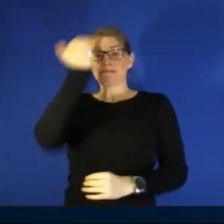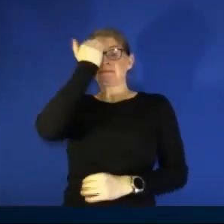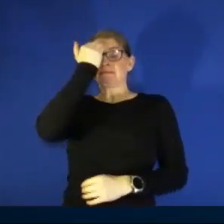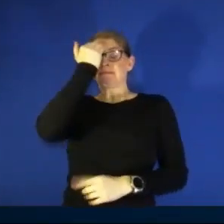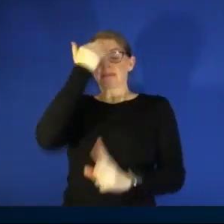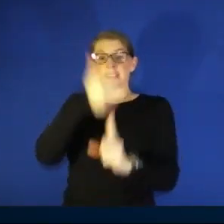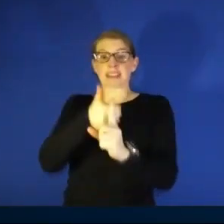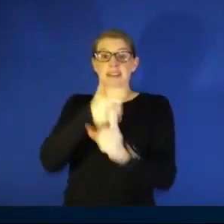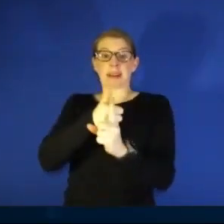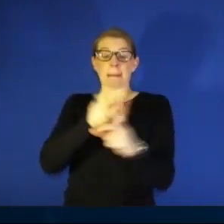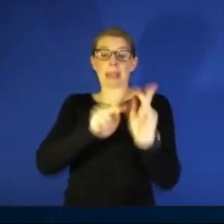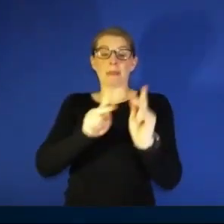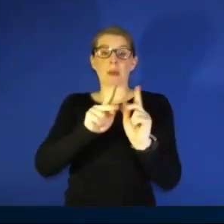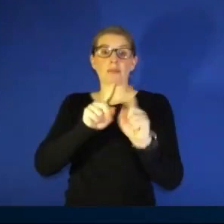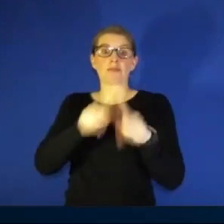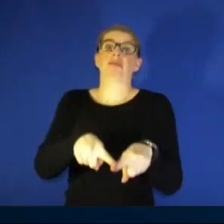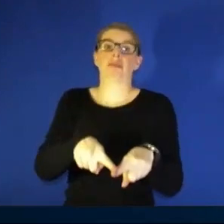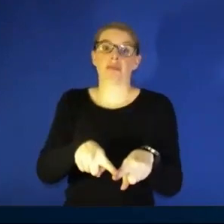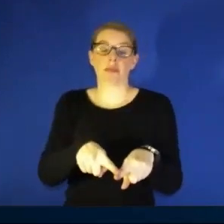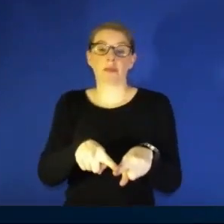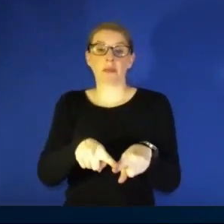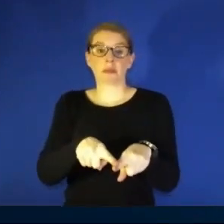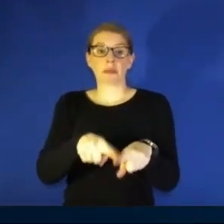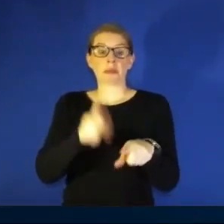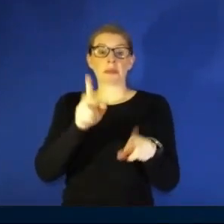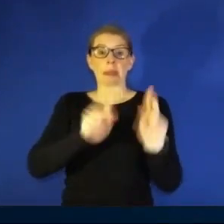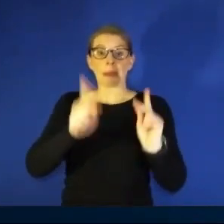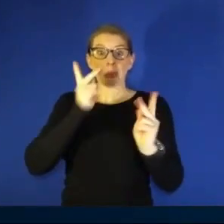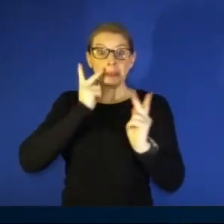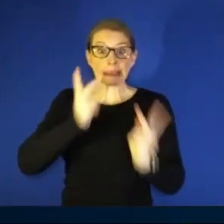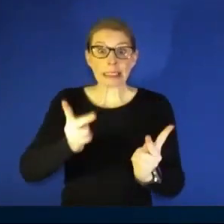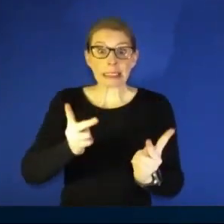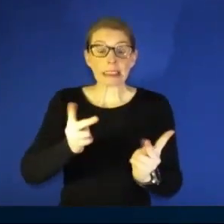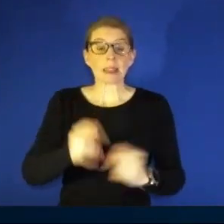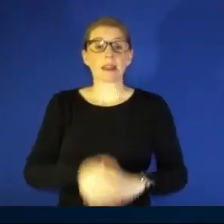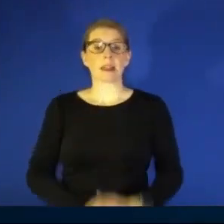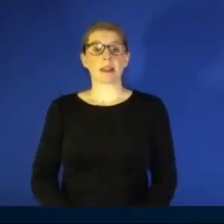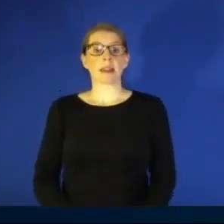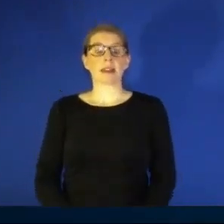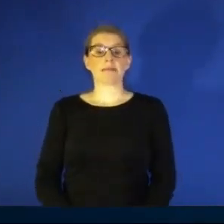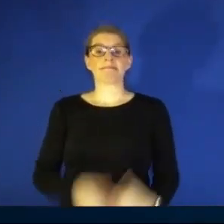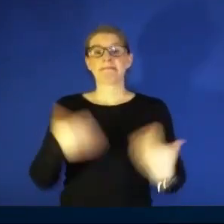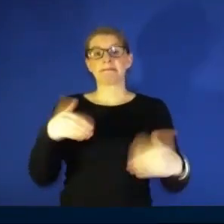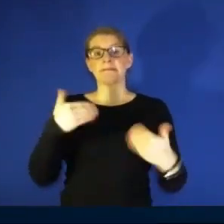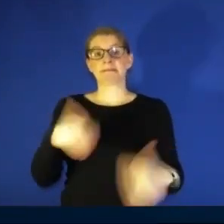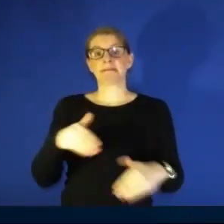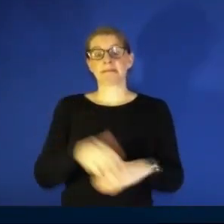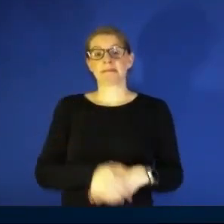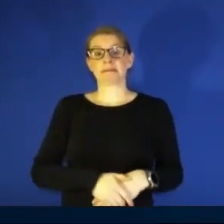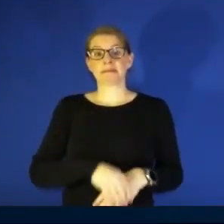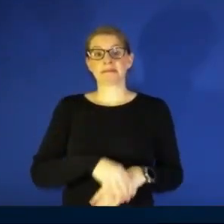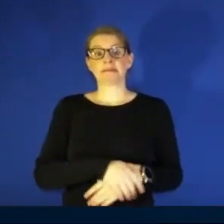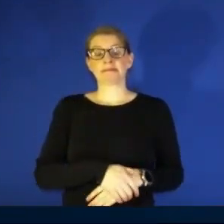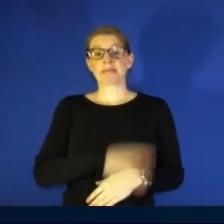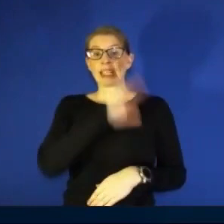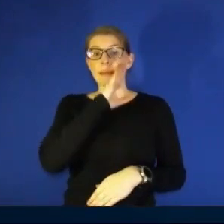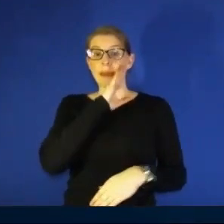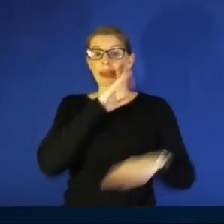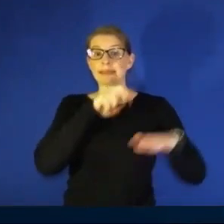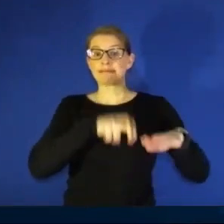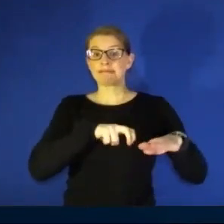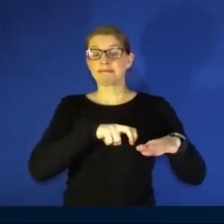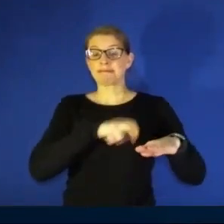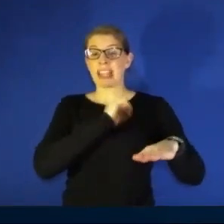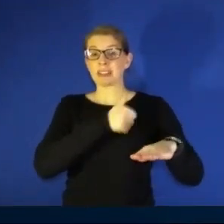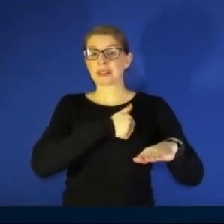you can count on, the people that you see, and the people who really have that bedside manner that you trust to hold your hand throughout the whole thing.